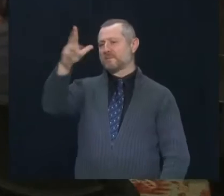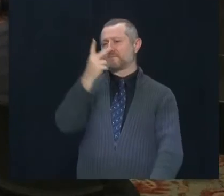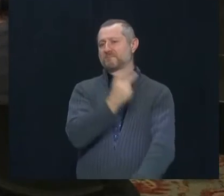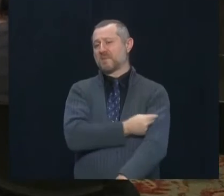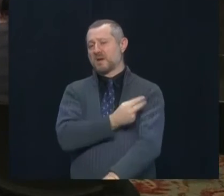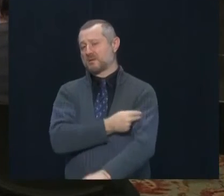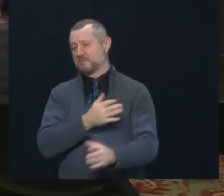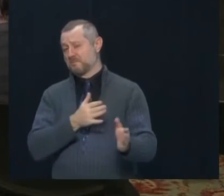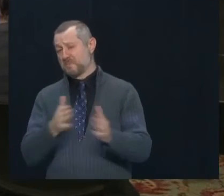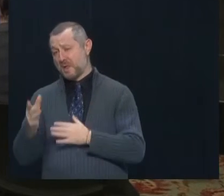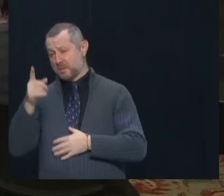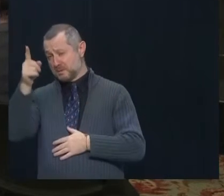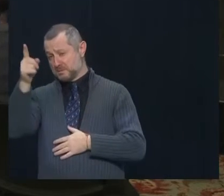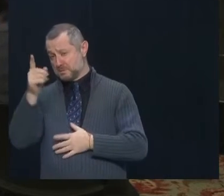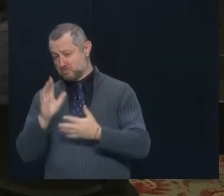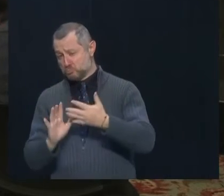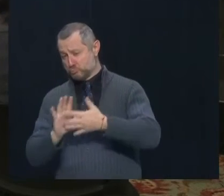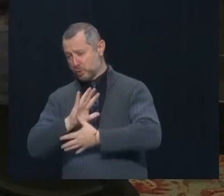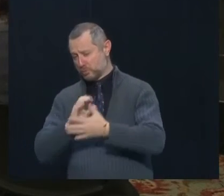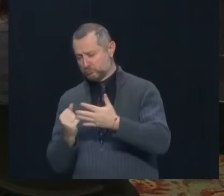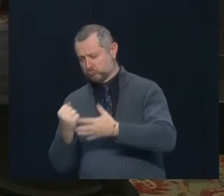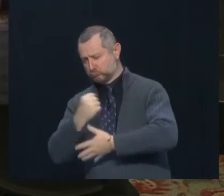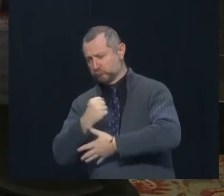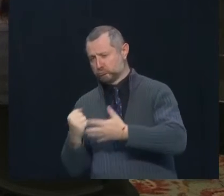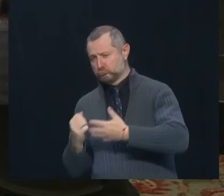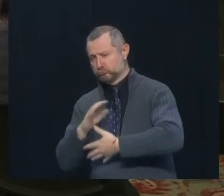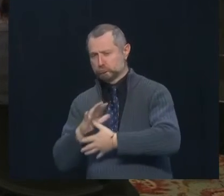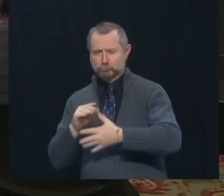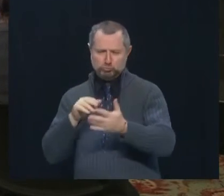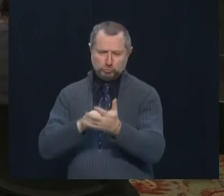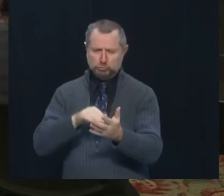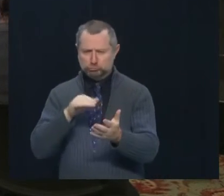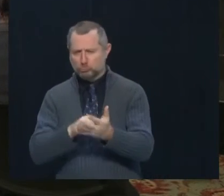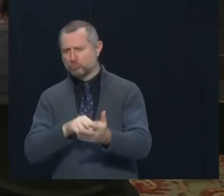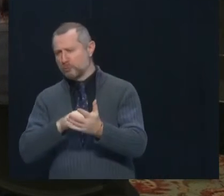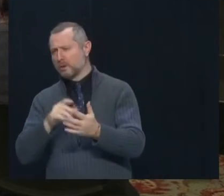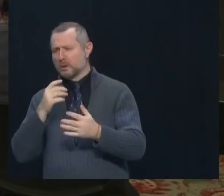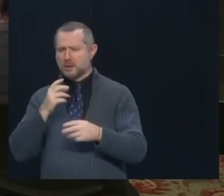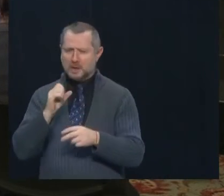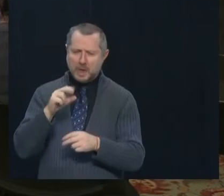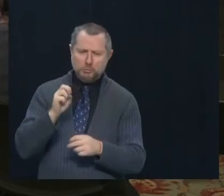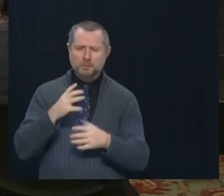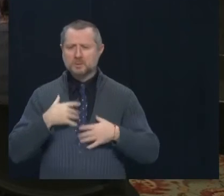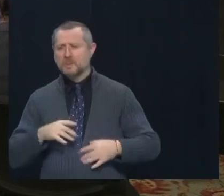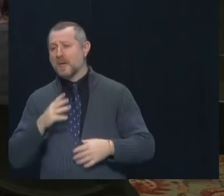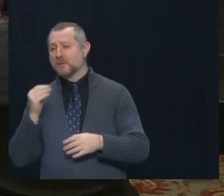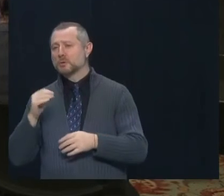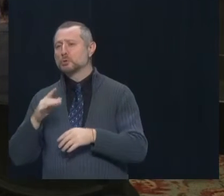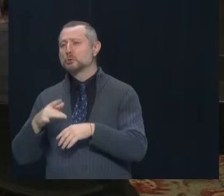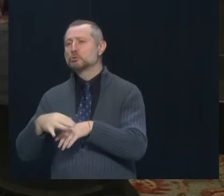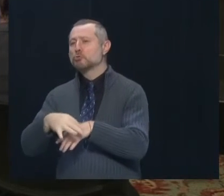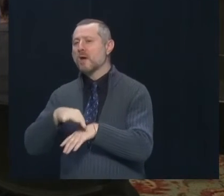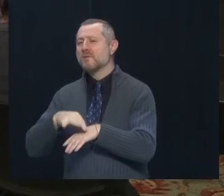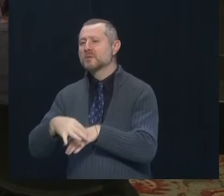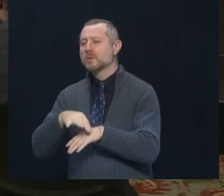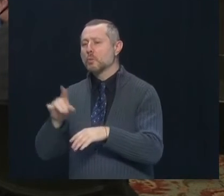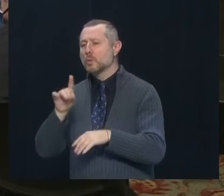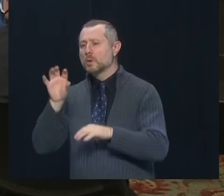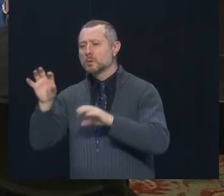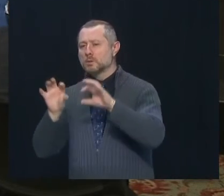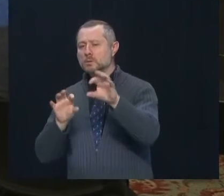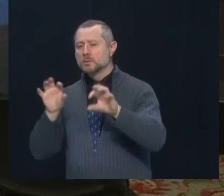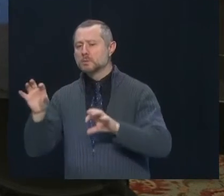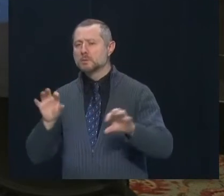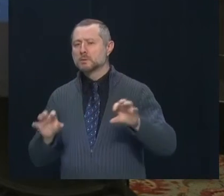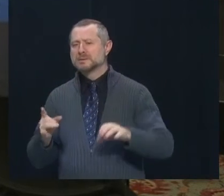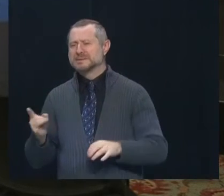does it prioritize, healthcare workers, et cetera, it prioritizes geographic areas that are having, a more